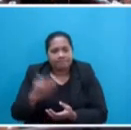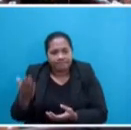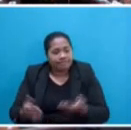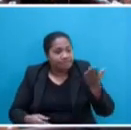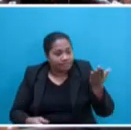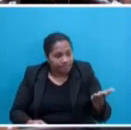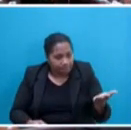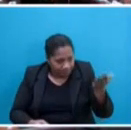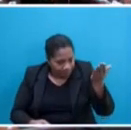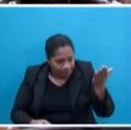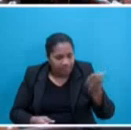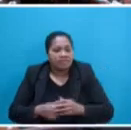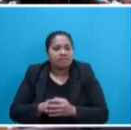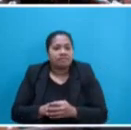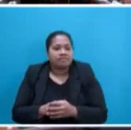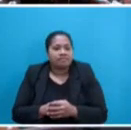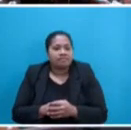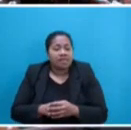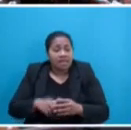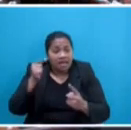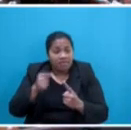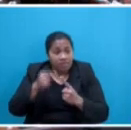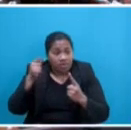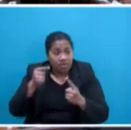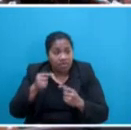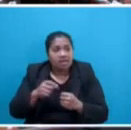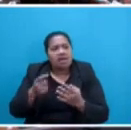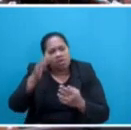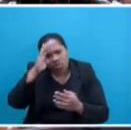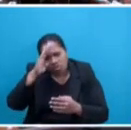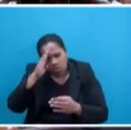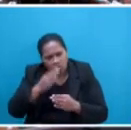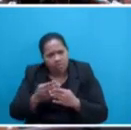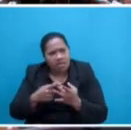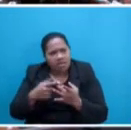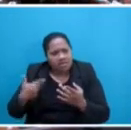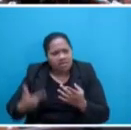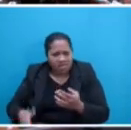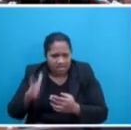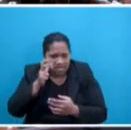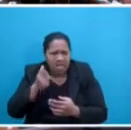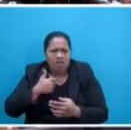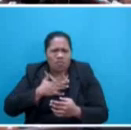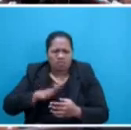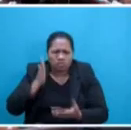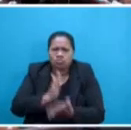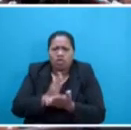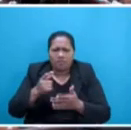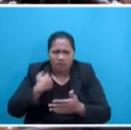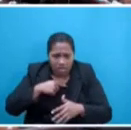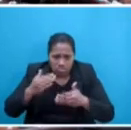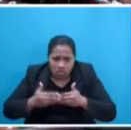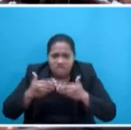Honorable Speaker, sir, as I point these things out, I hope that the other side is listening. I want politics to stop, and I want us to move forward and provide the best for our